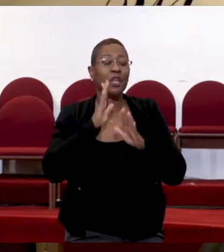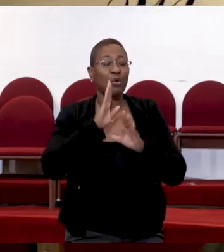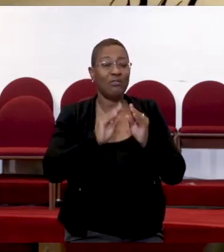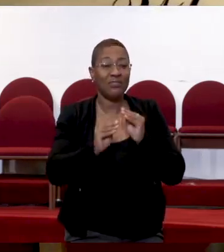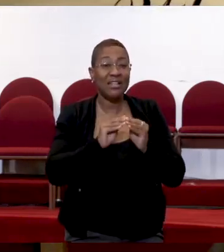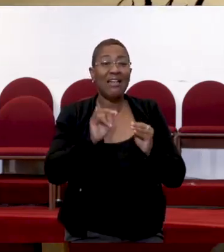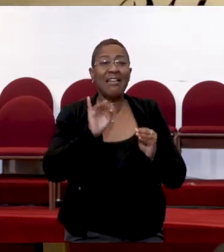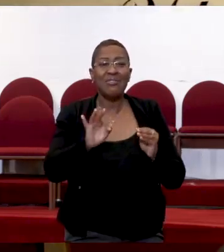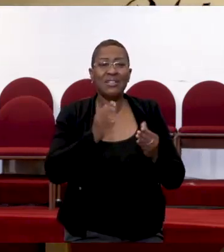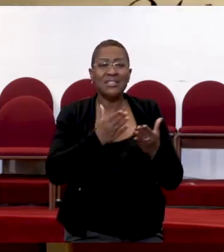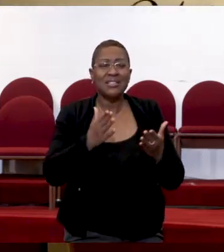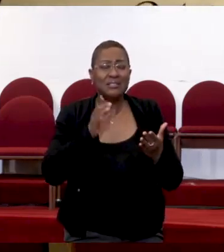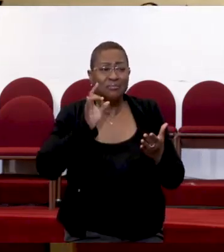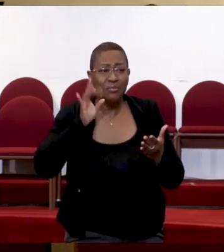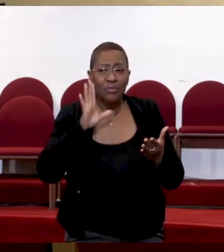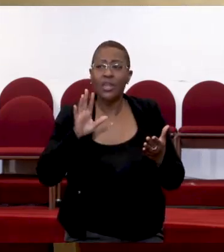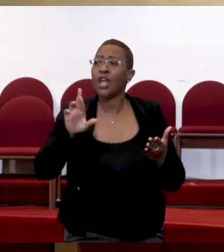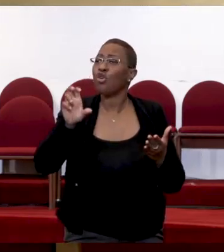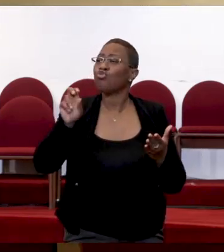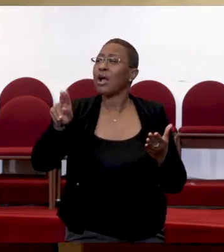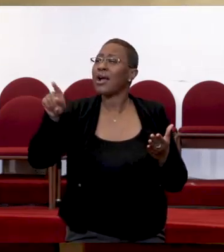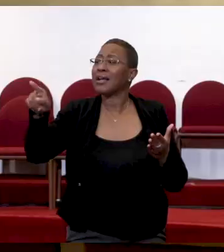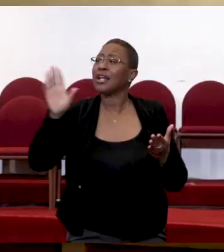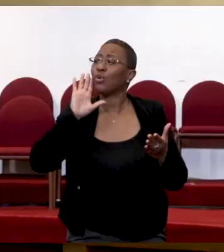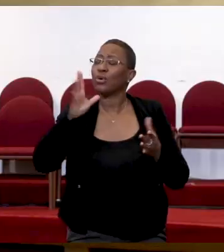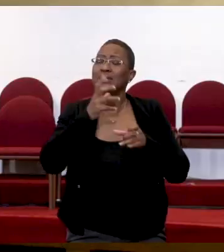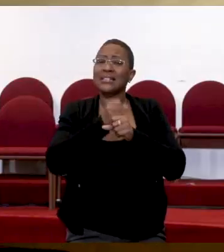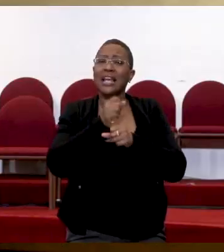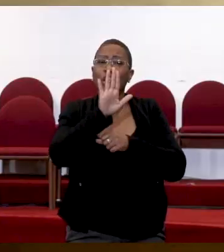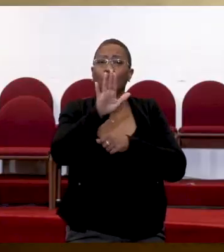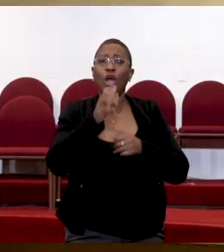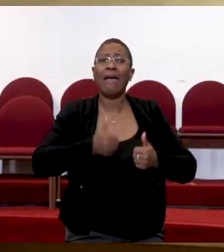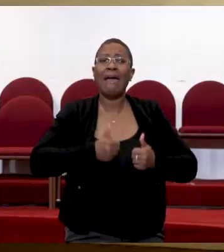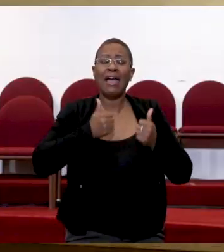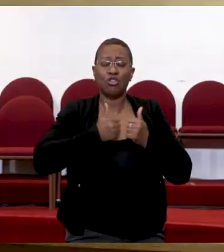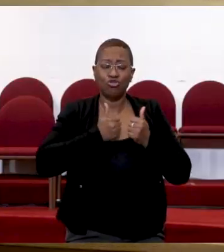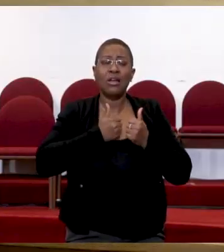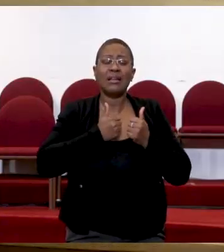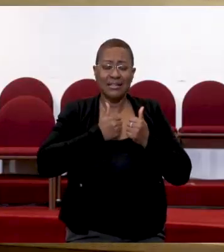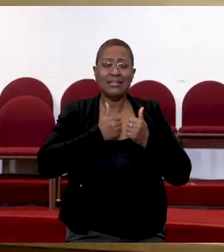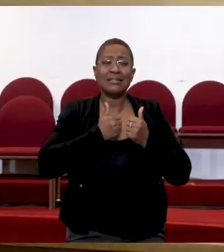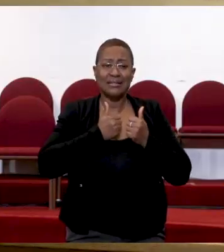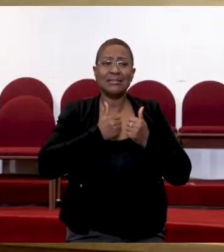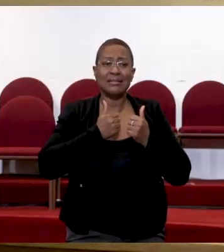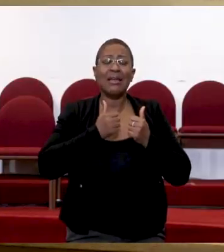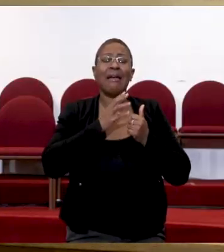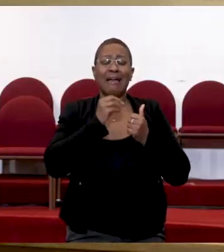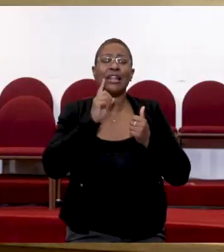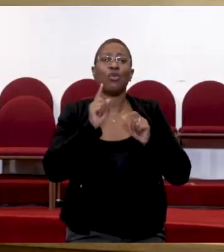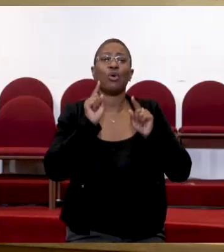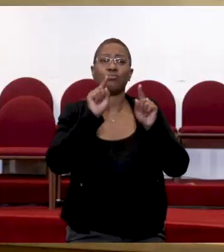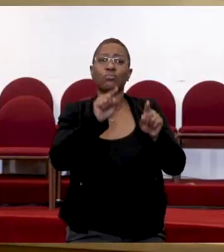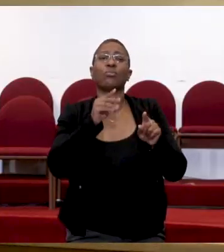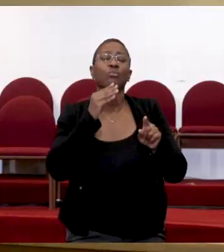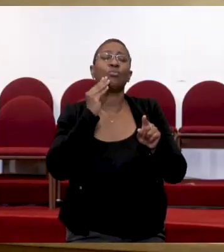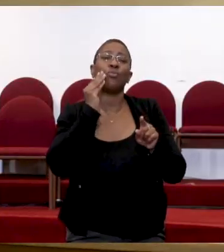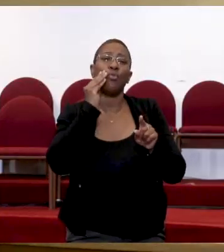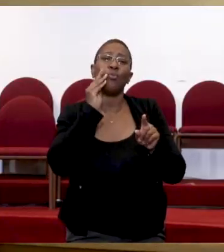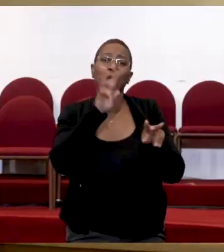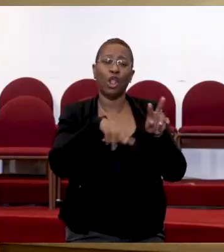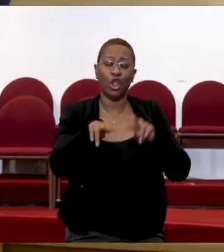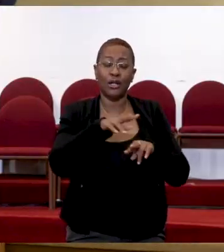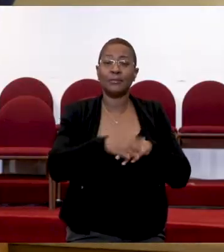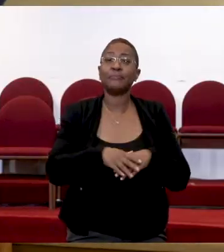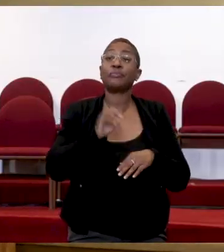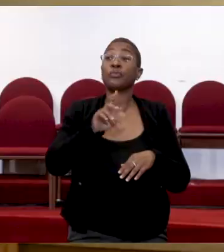about the sidewalk, Ron Brundage is right here. He'll take your address and go take a look, our DPW director. Okay? All right,